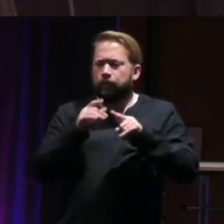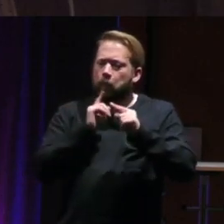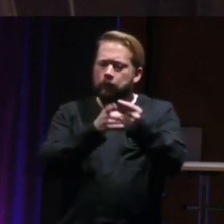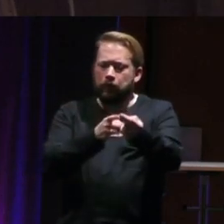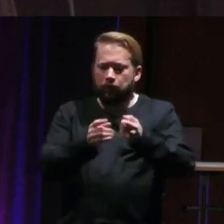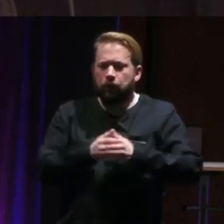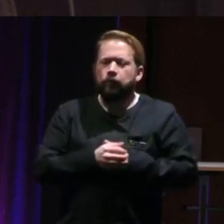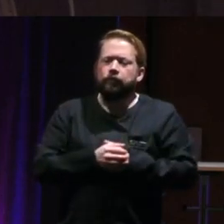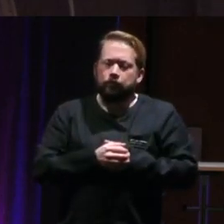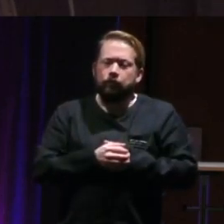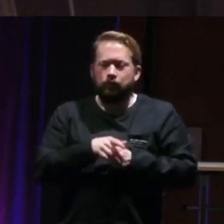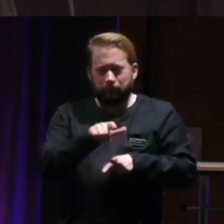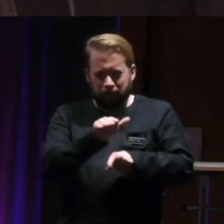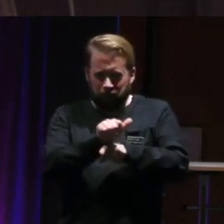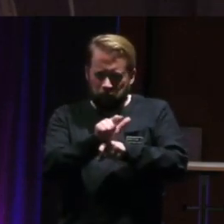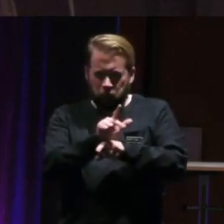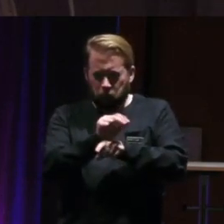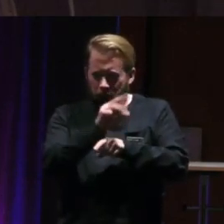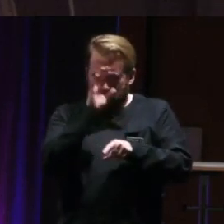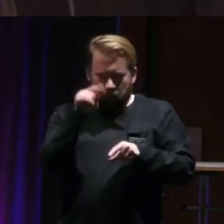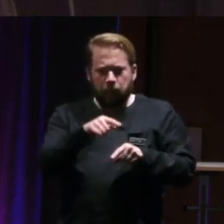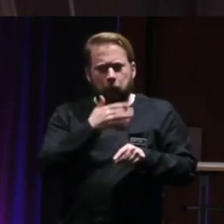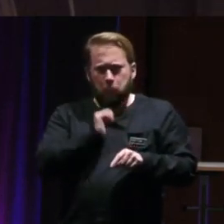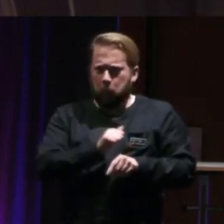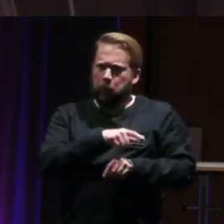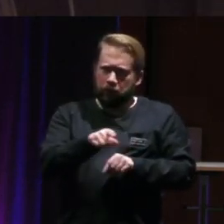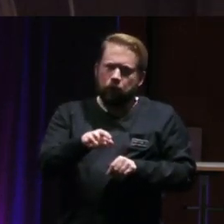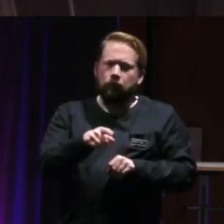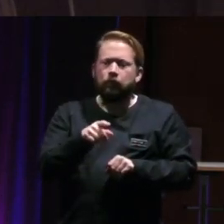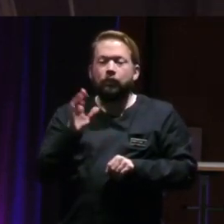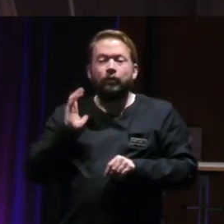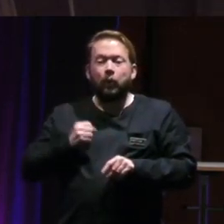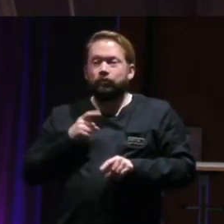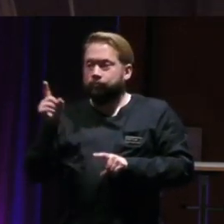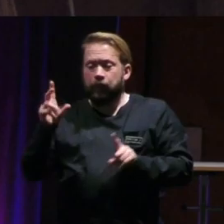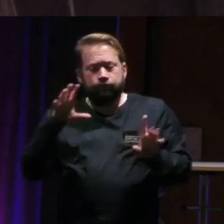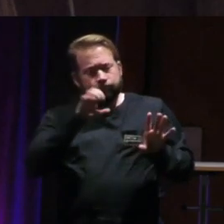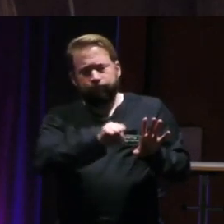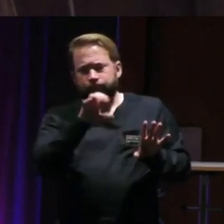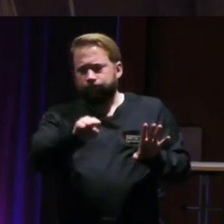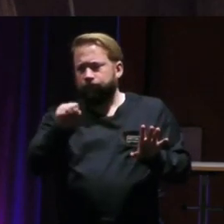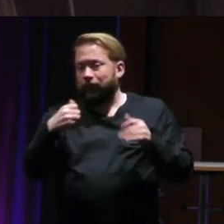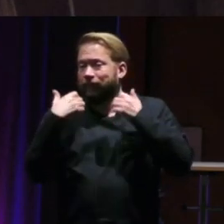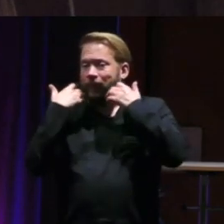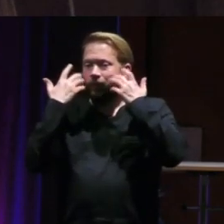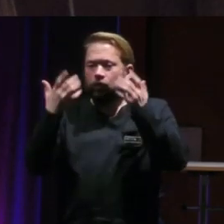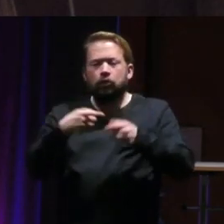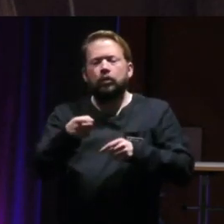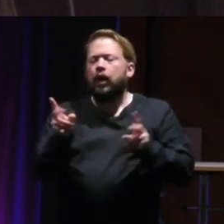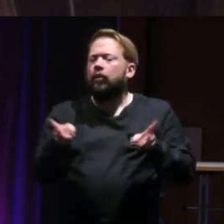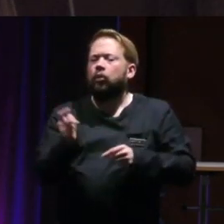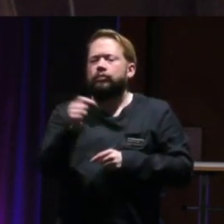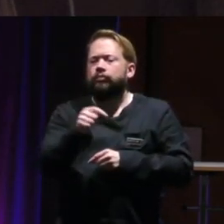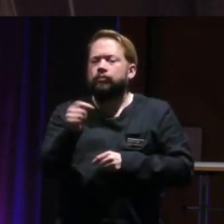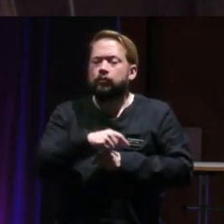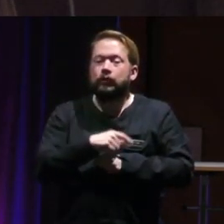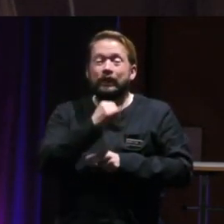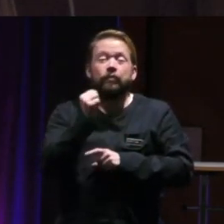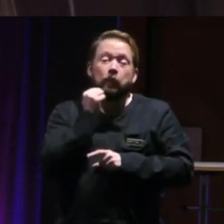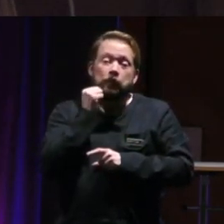people. And they arrest them like every day. They are going around Moscow.